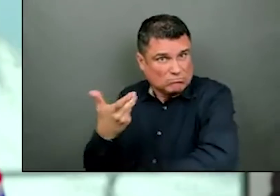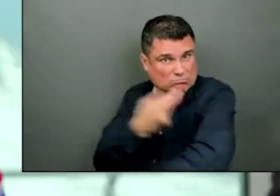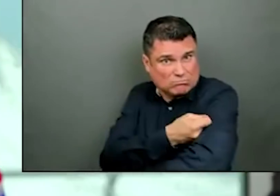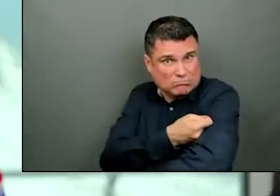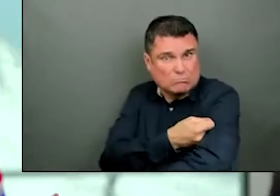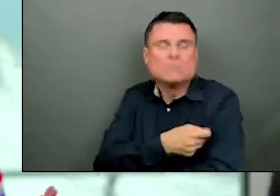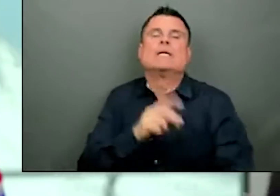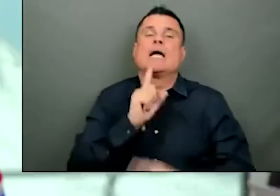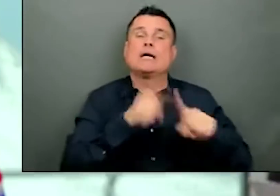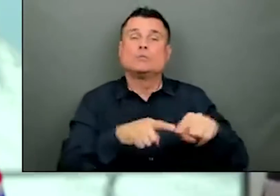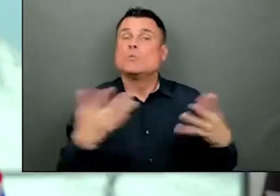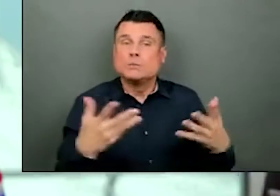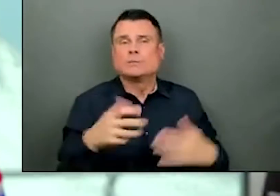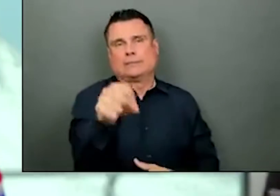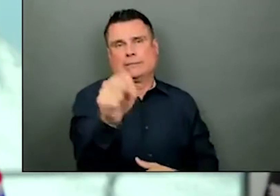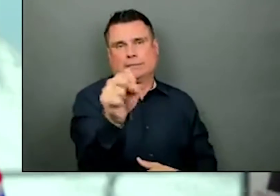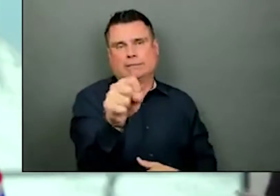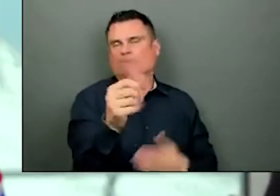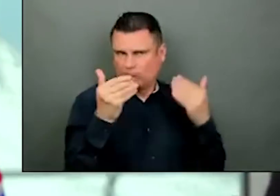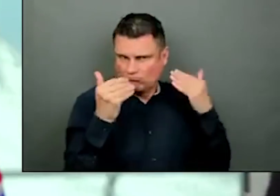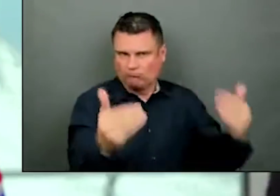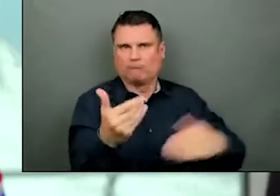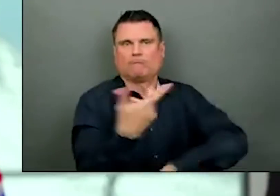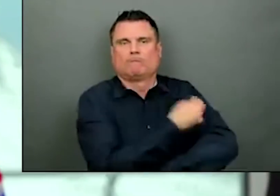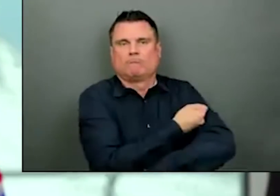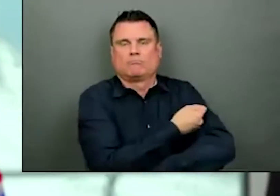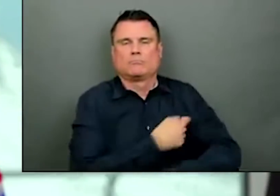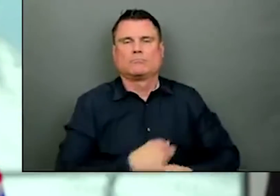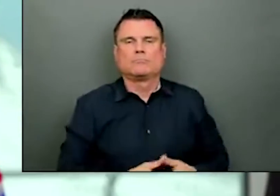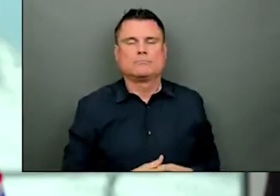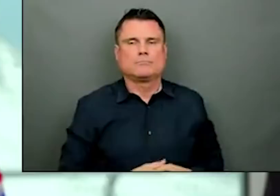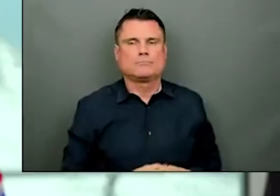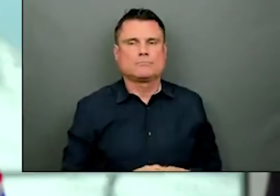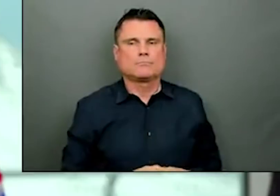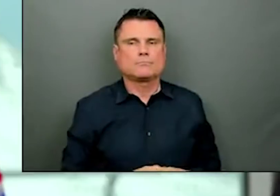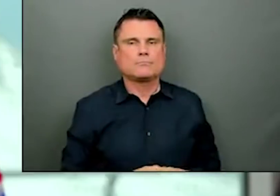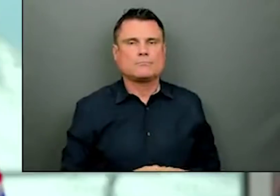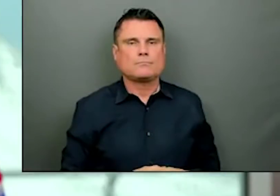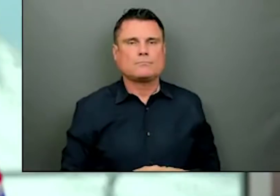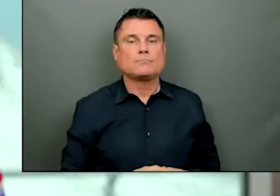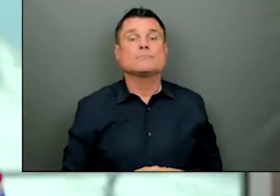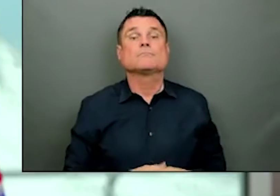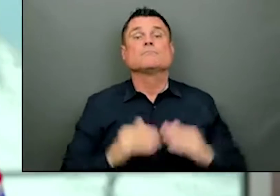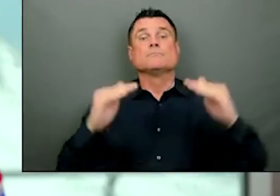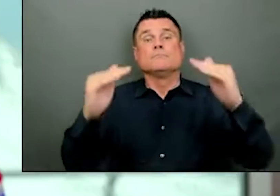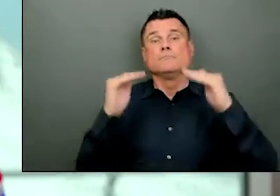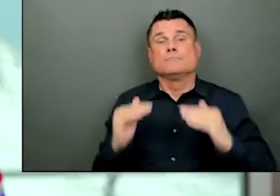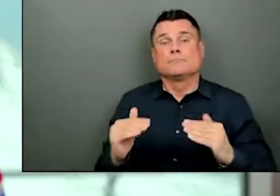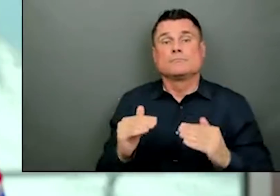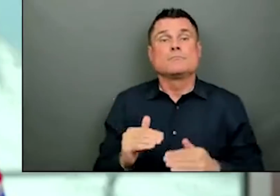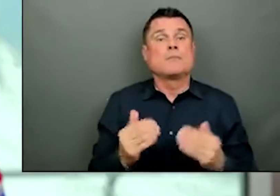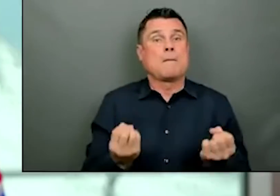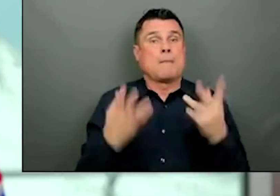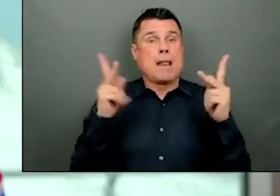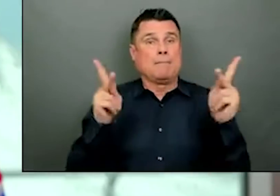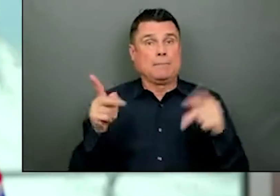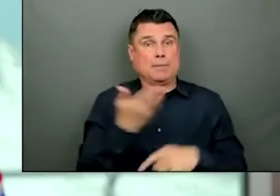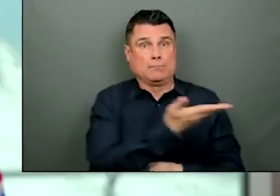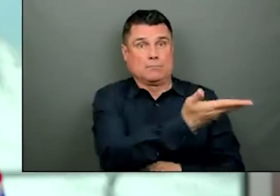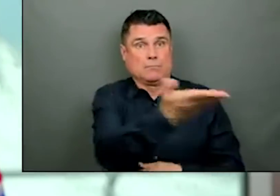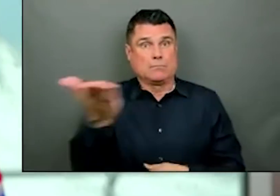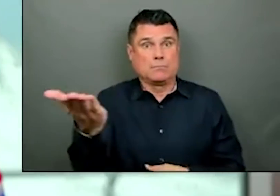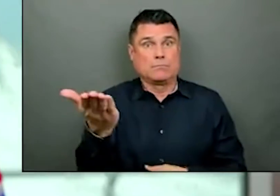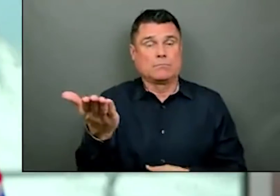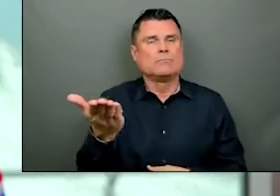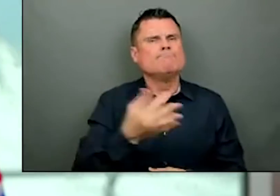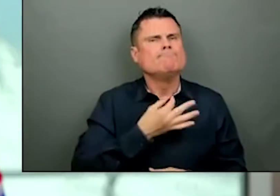Along with the vaccine programs, I get asked a lot, and I know there's been a lot of questions out there about the interval between our first and second